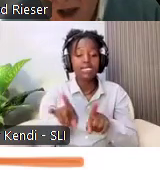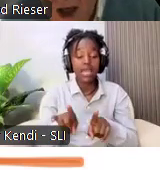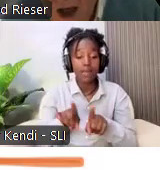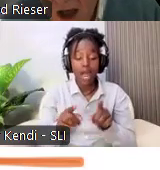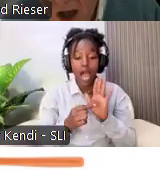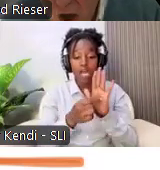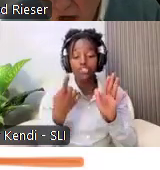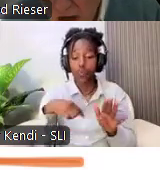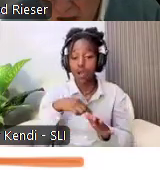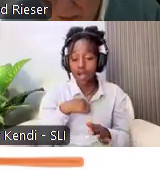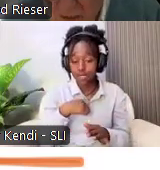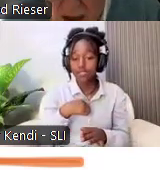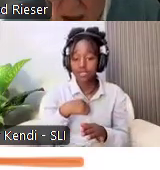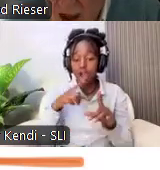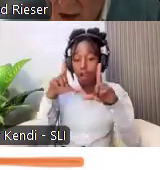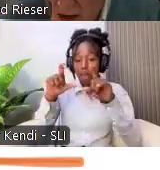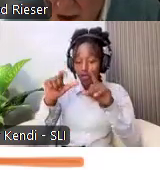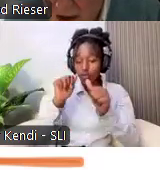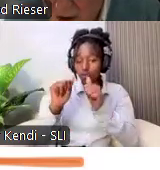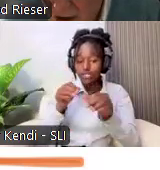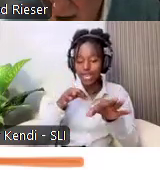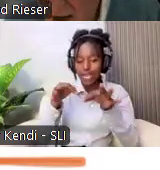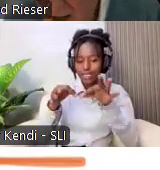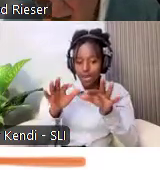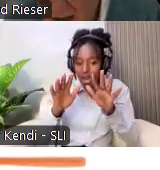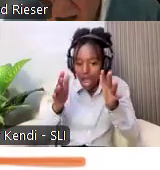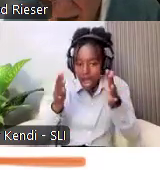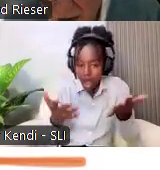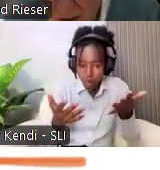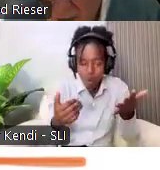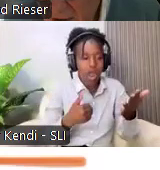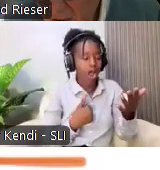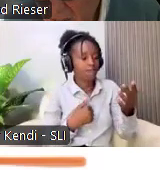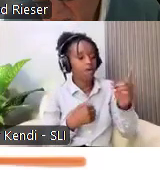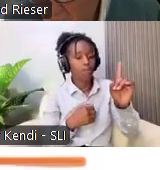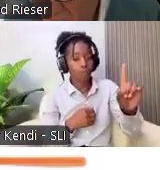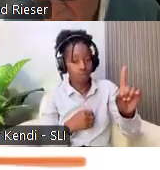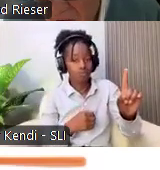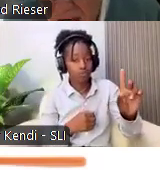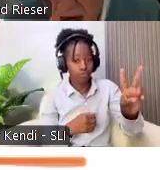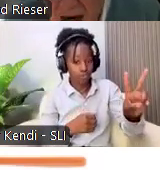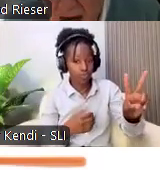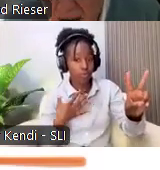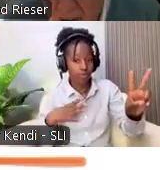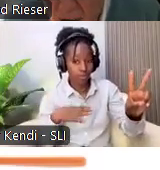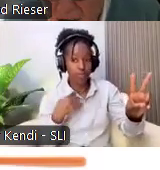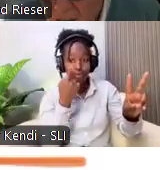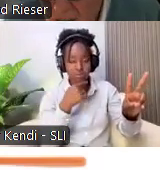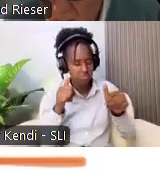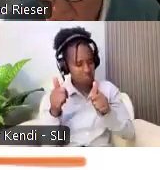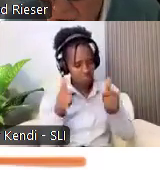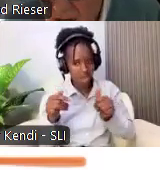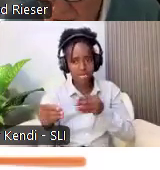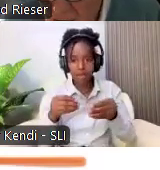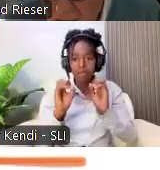shows hurdlers. The first is, these are little sort of people, models